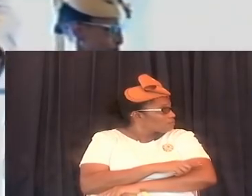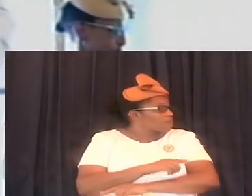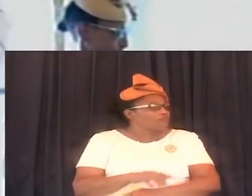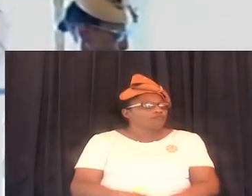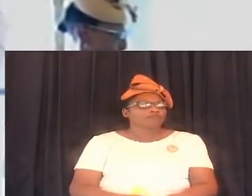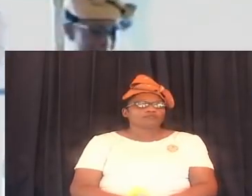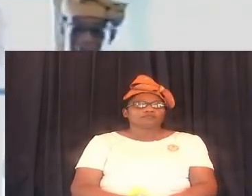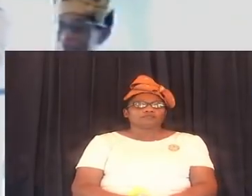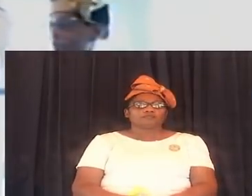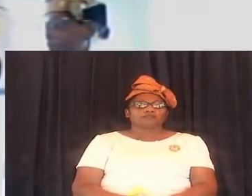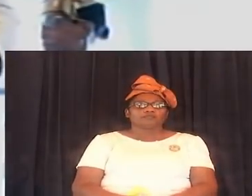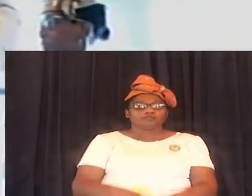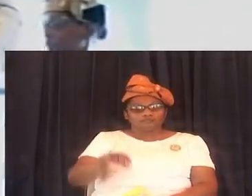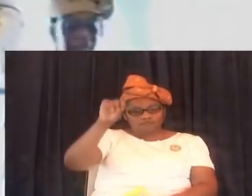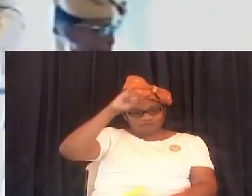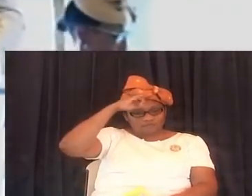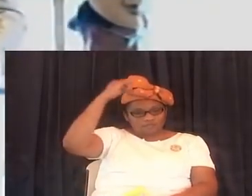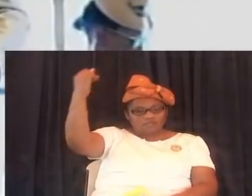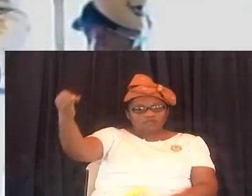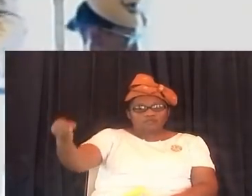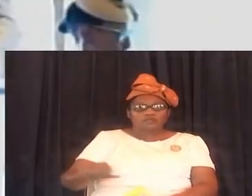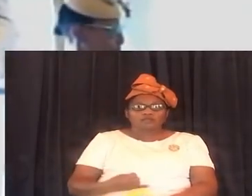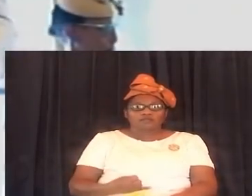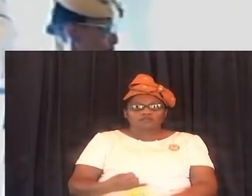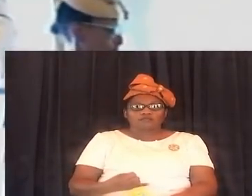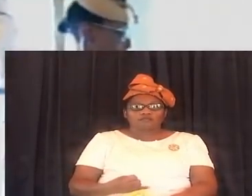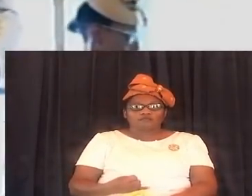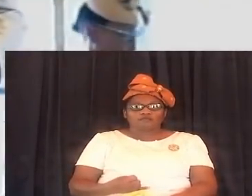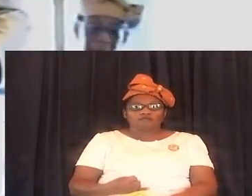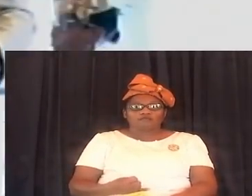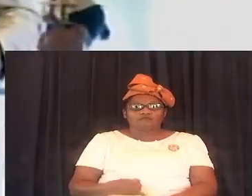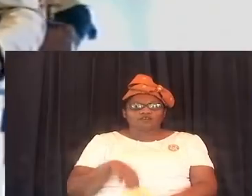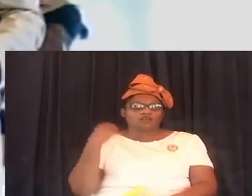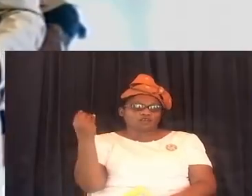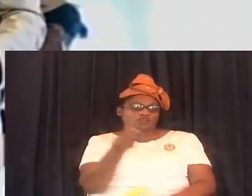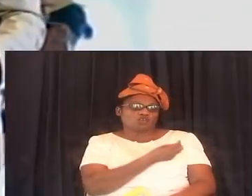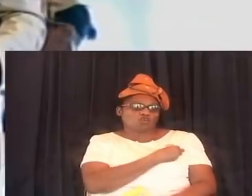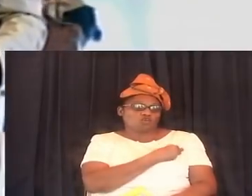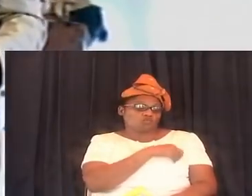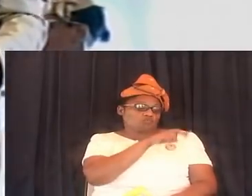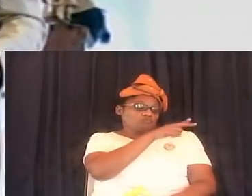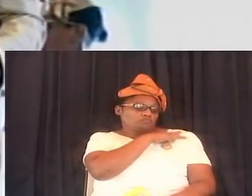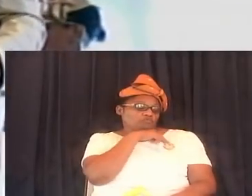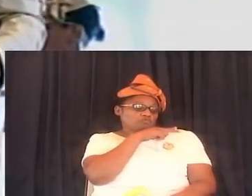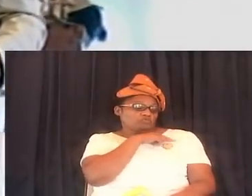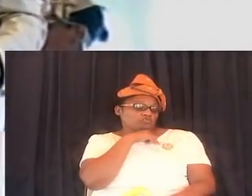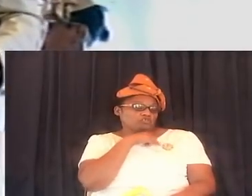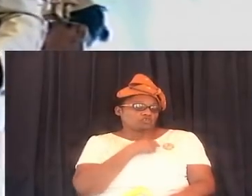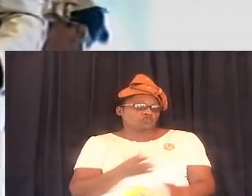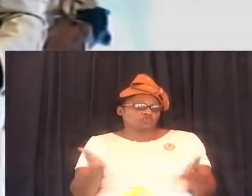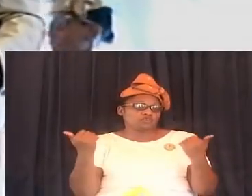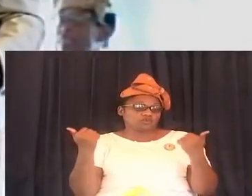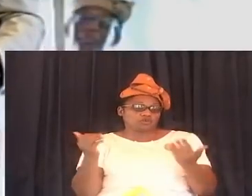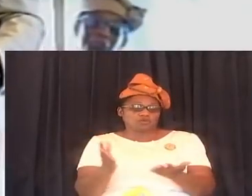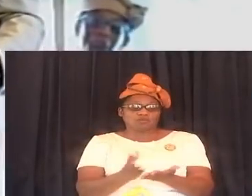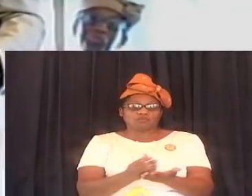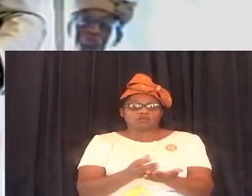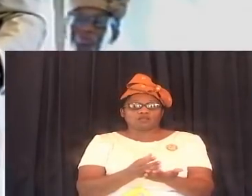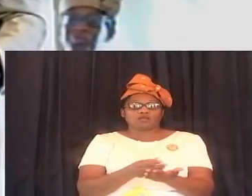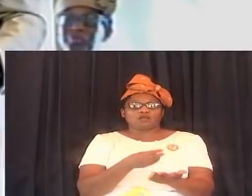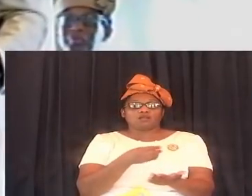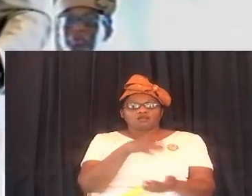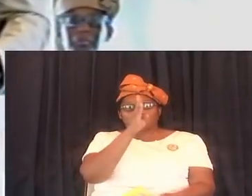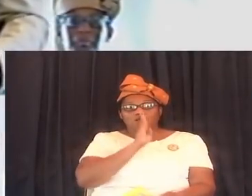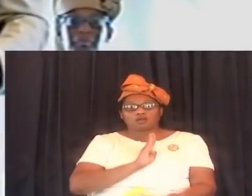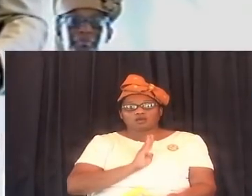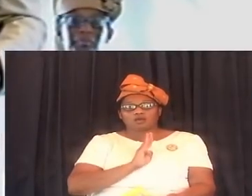Hallelujah. I'm going to invite just about now our ushers to come. I want you to just collect